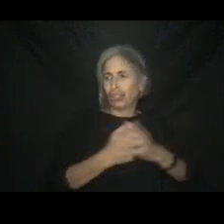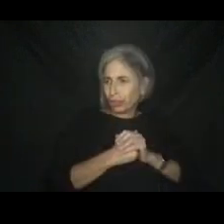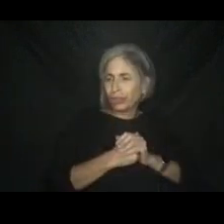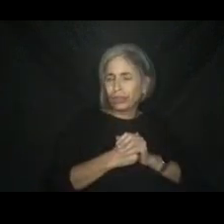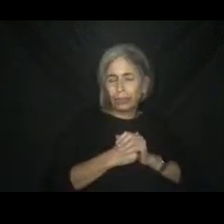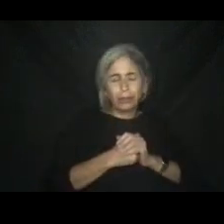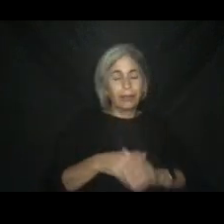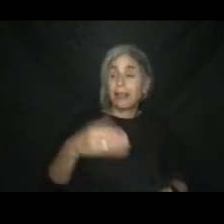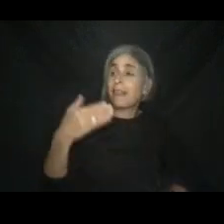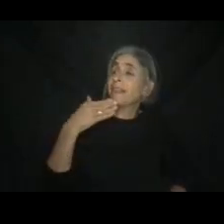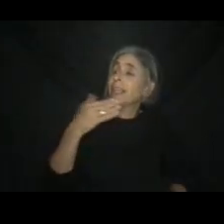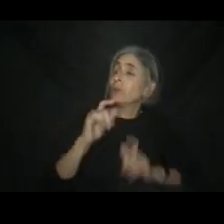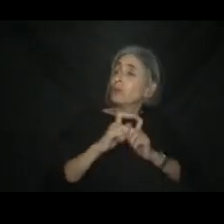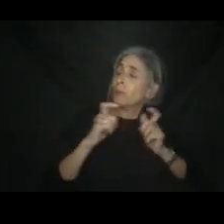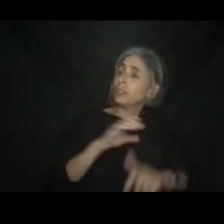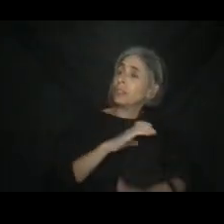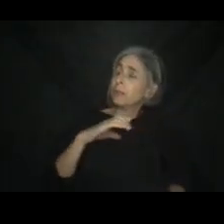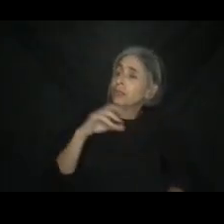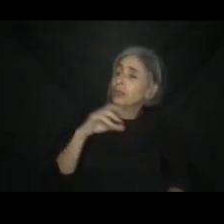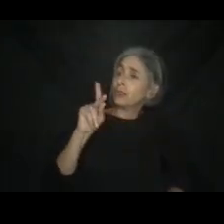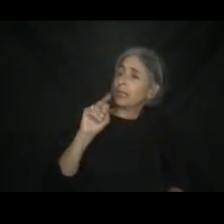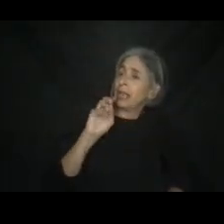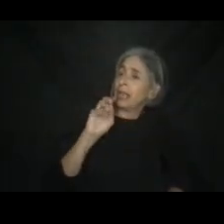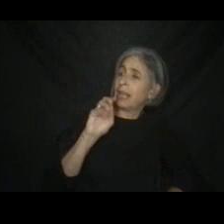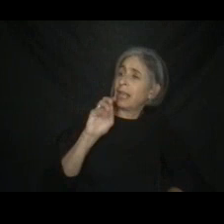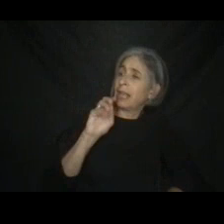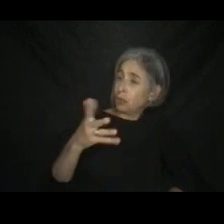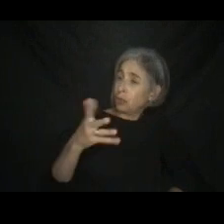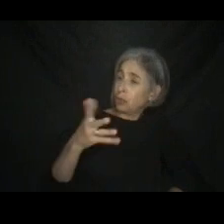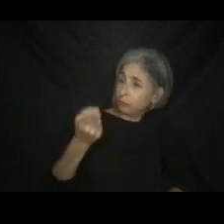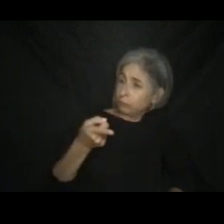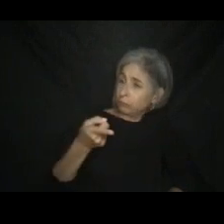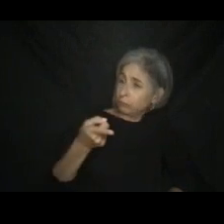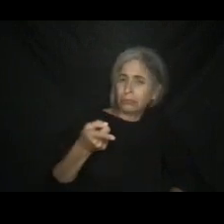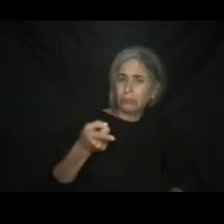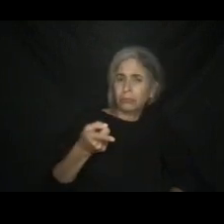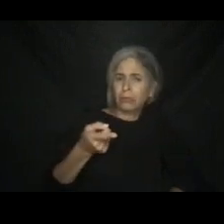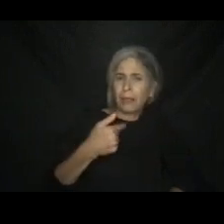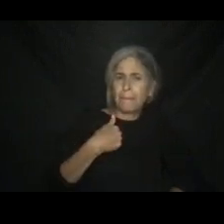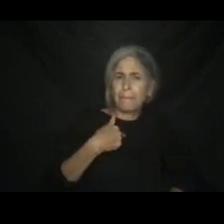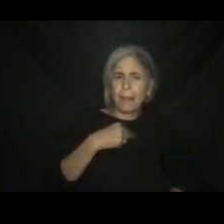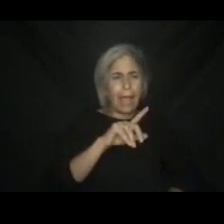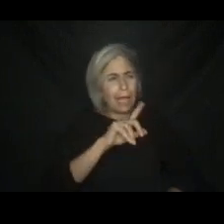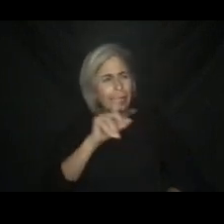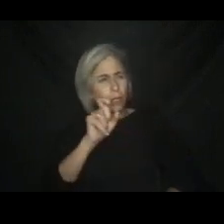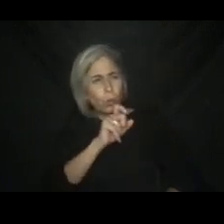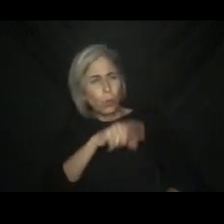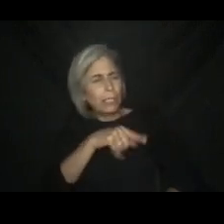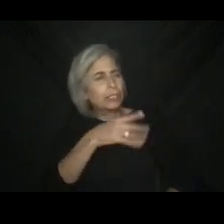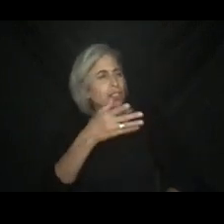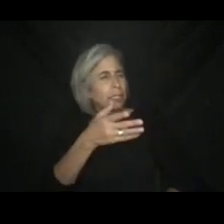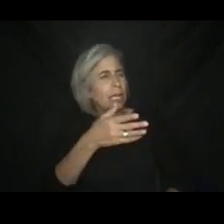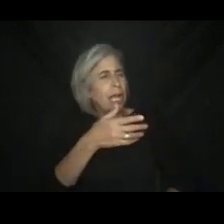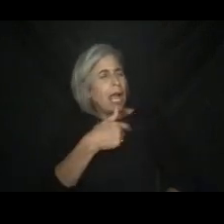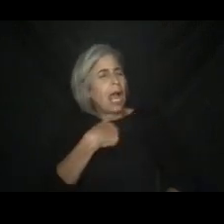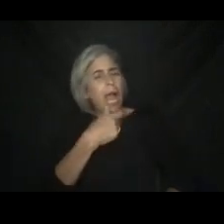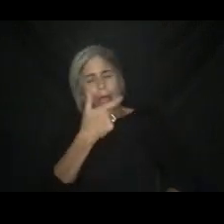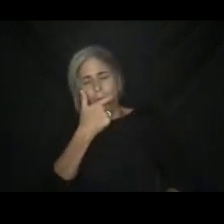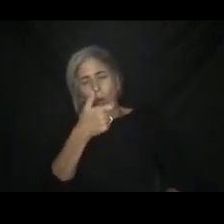Thank you so much. Commissioner Kelly, did you want to weigh in on any of this? I had, my only question was, is I watched